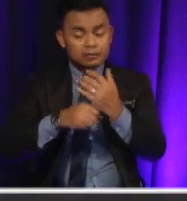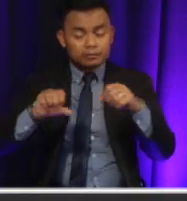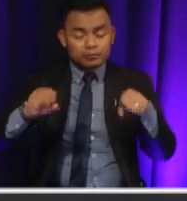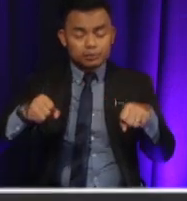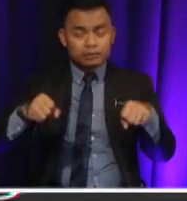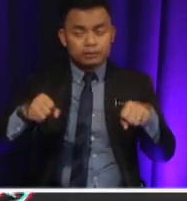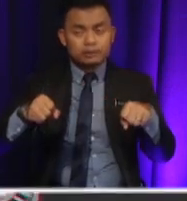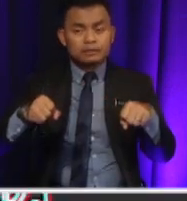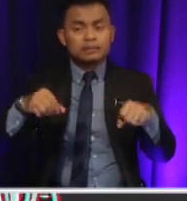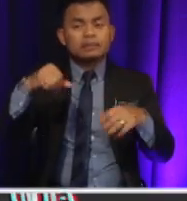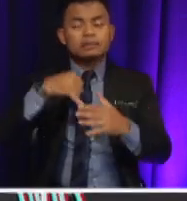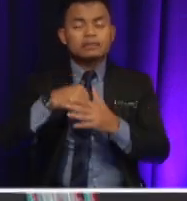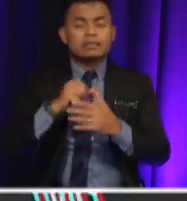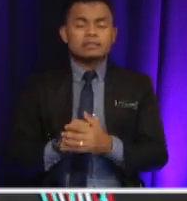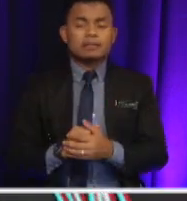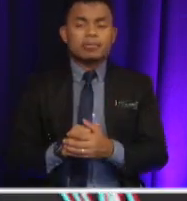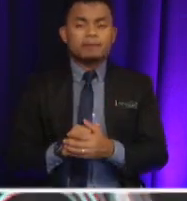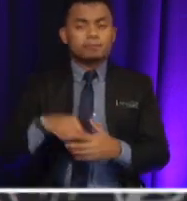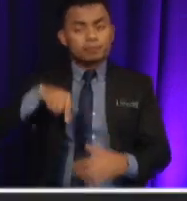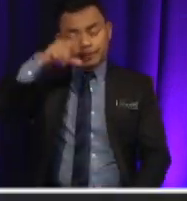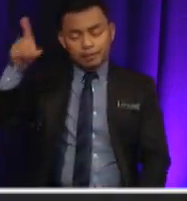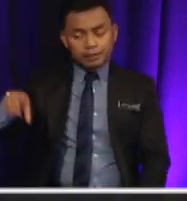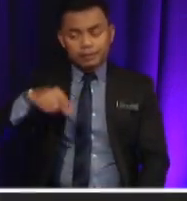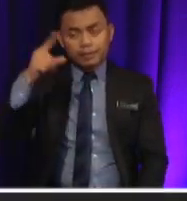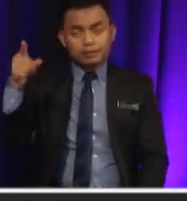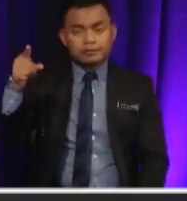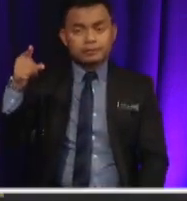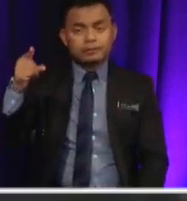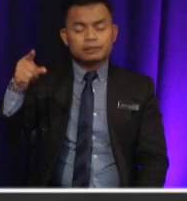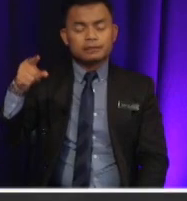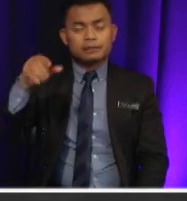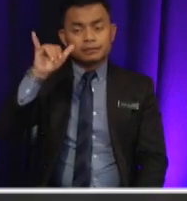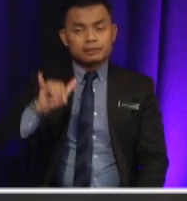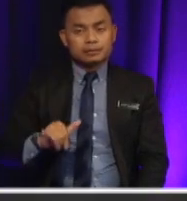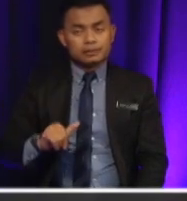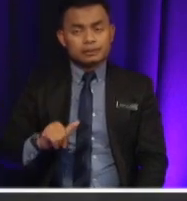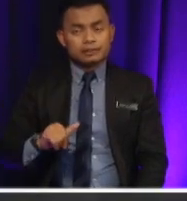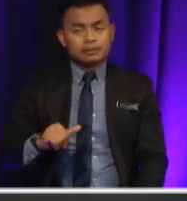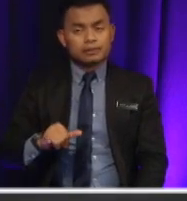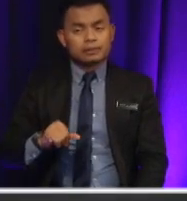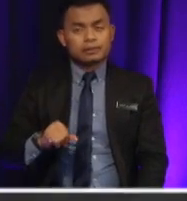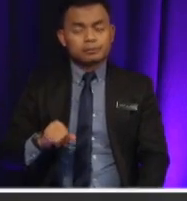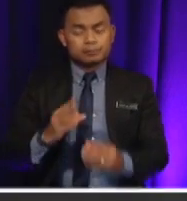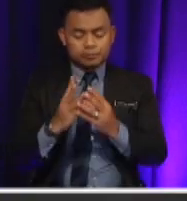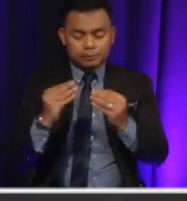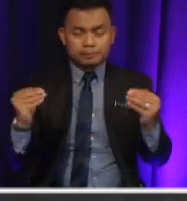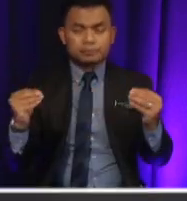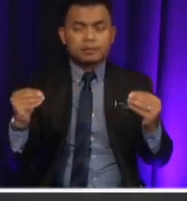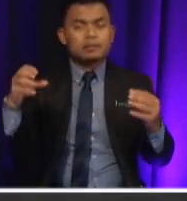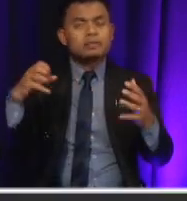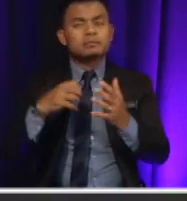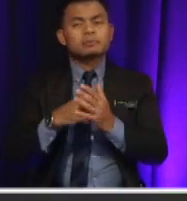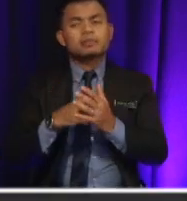inert, the tire on which the thread is worn, the sparkling plug